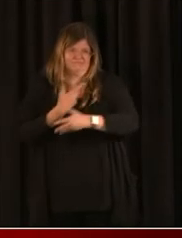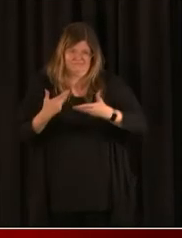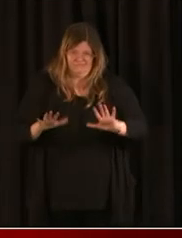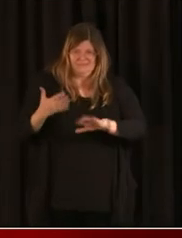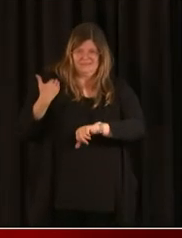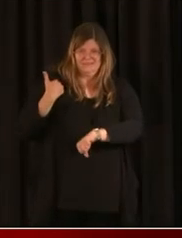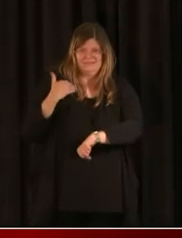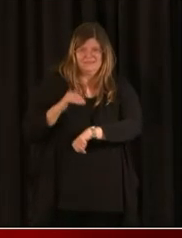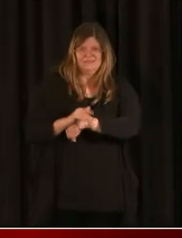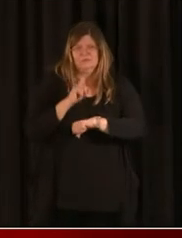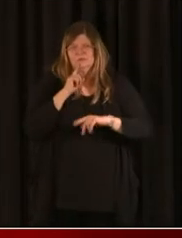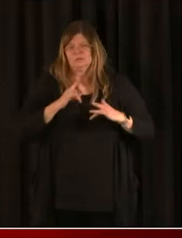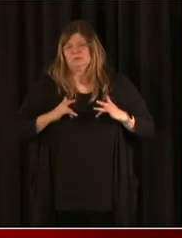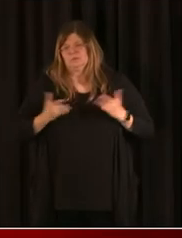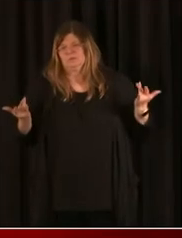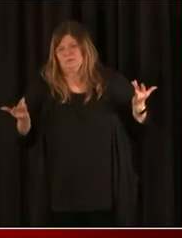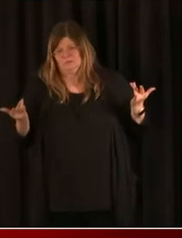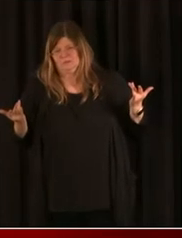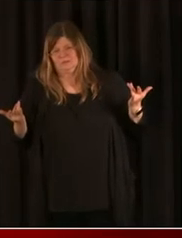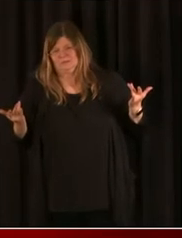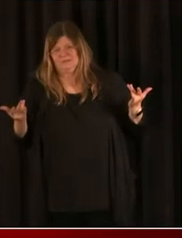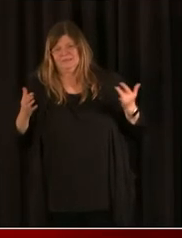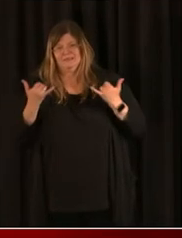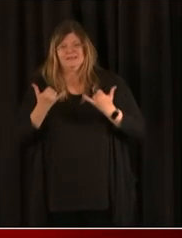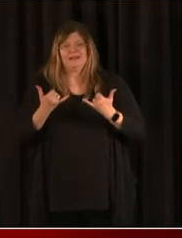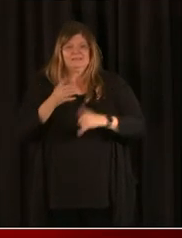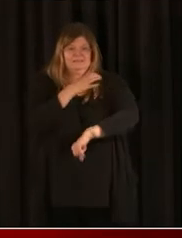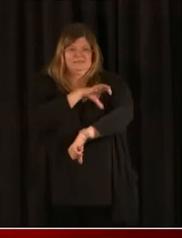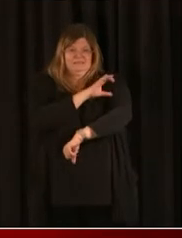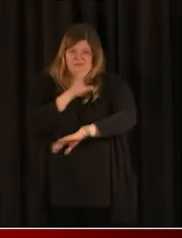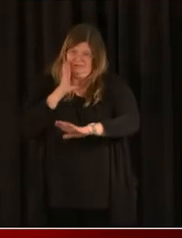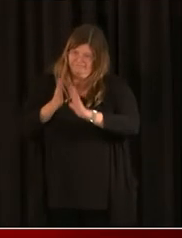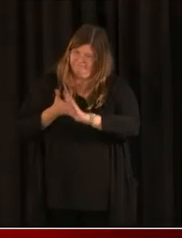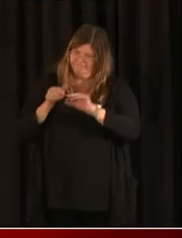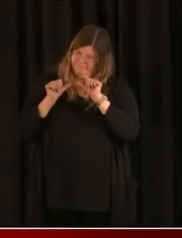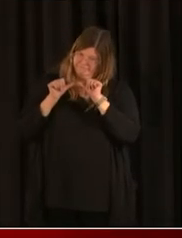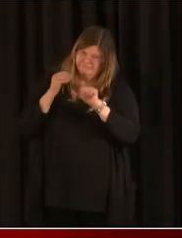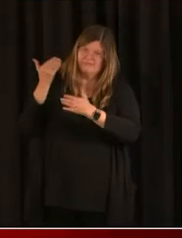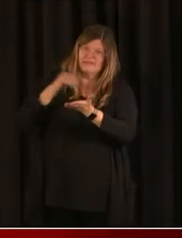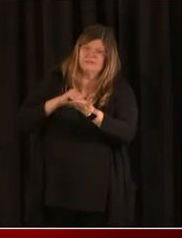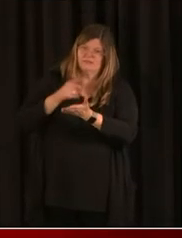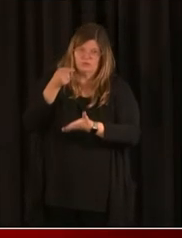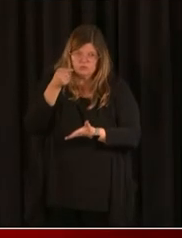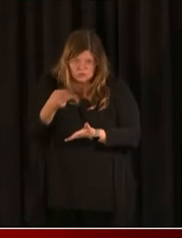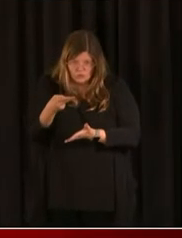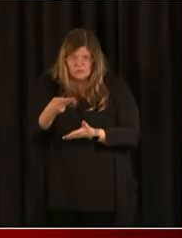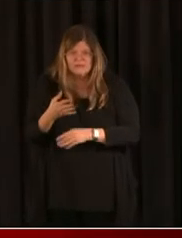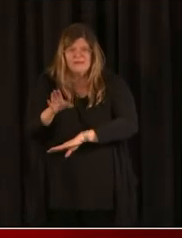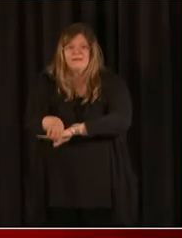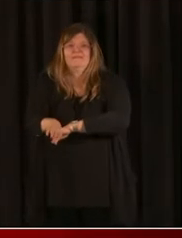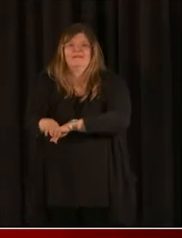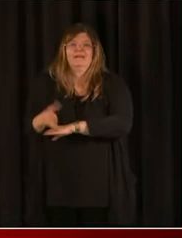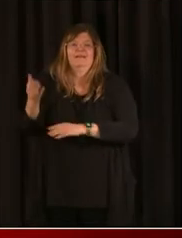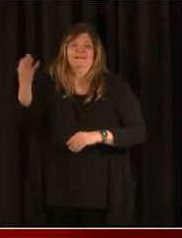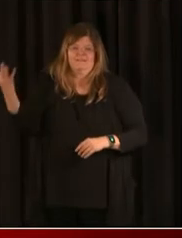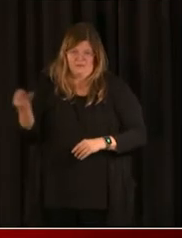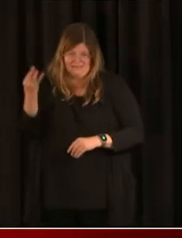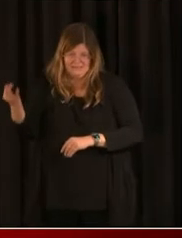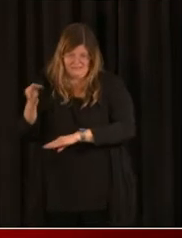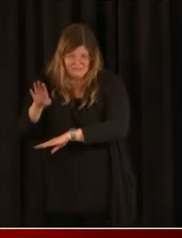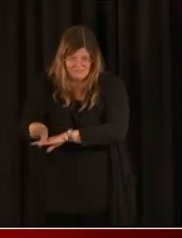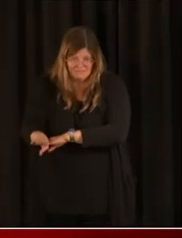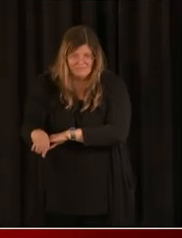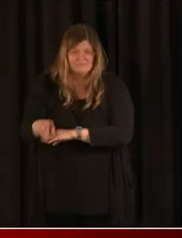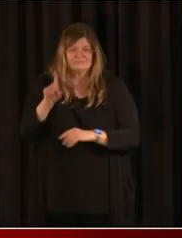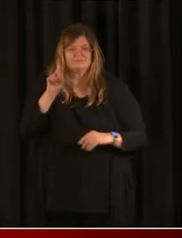that's so exciting. Those clinics will run also on Thursday evening and Friday evening. That's happening at Dunbar High